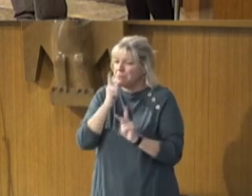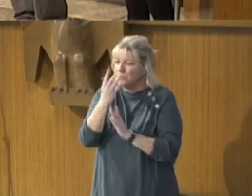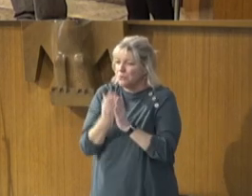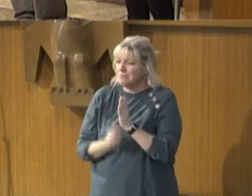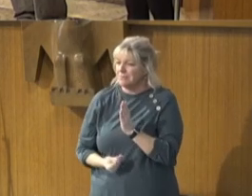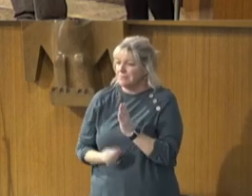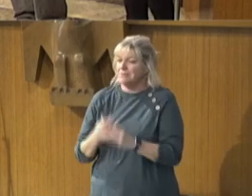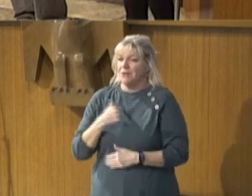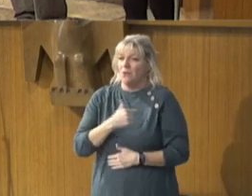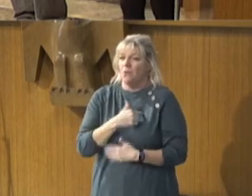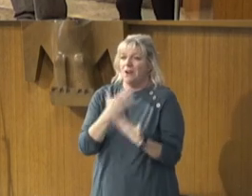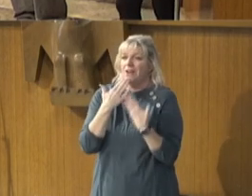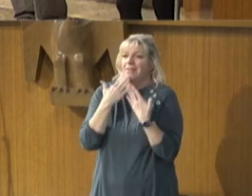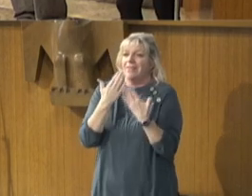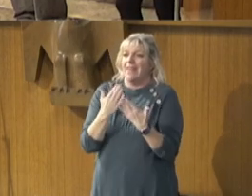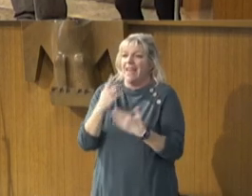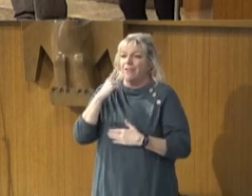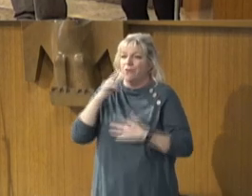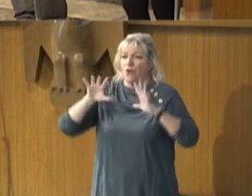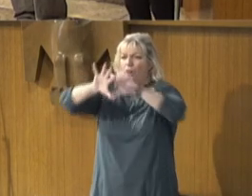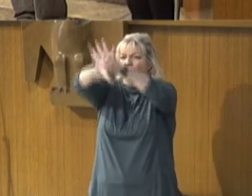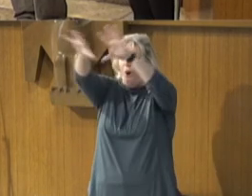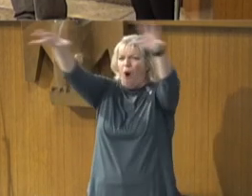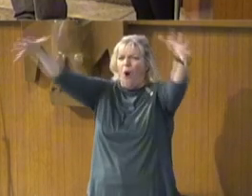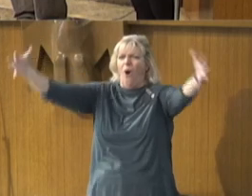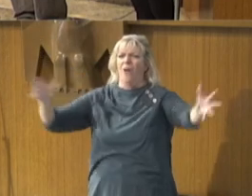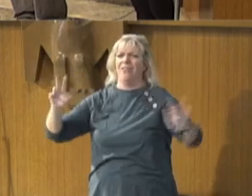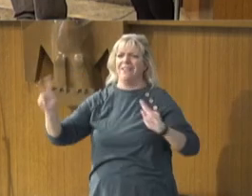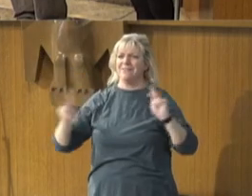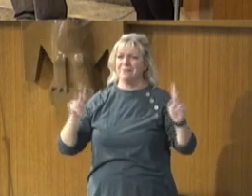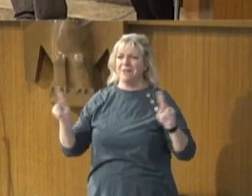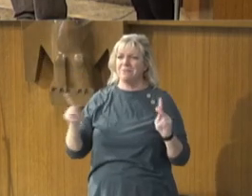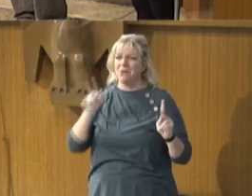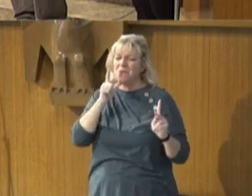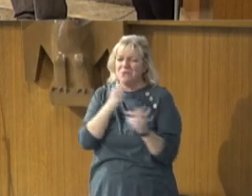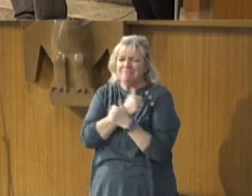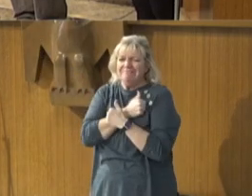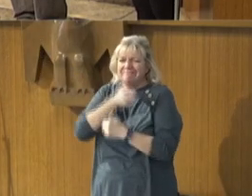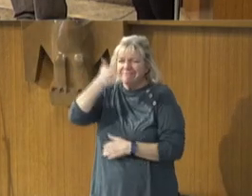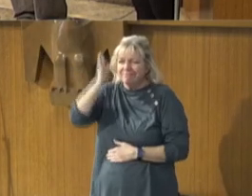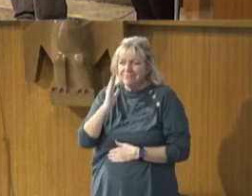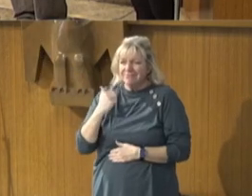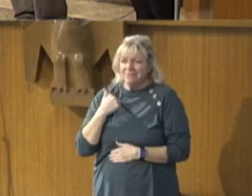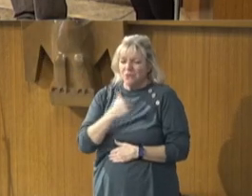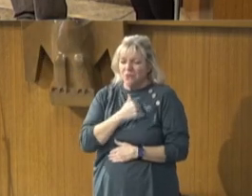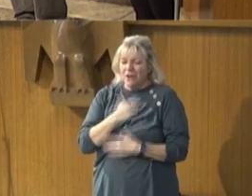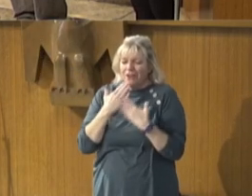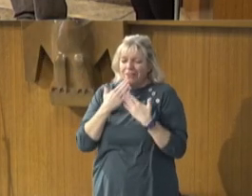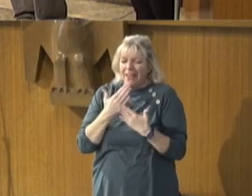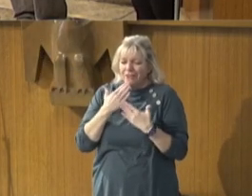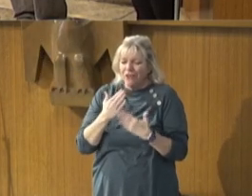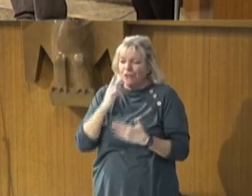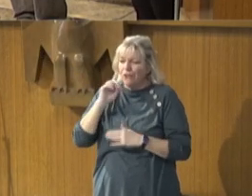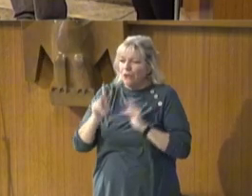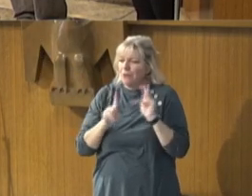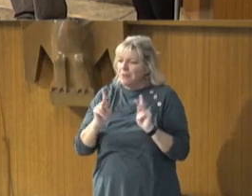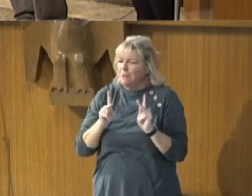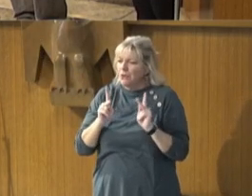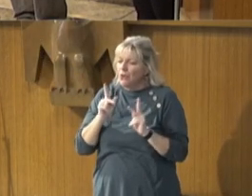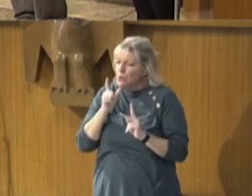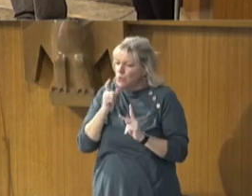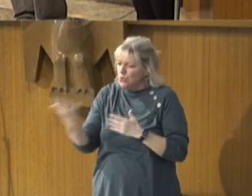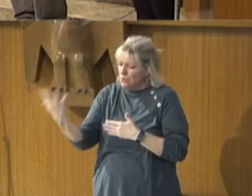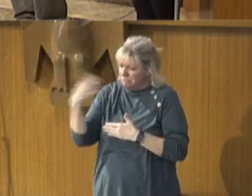thanks for this great cloud of witnesses, we are told in Scripture, that surround us at all times and are with us even in